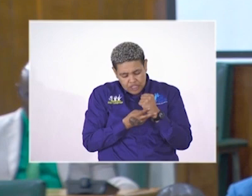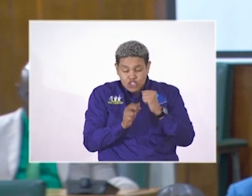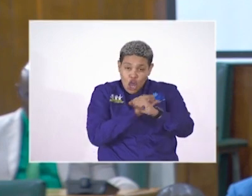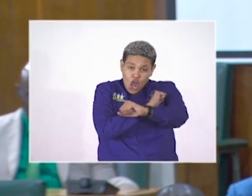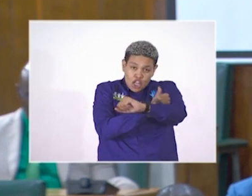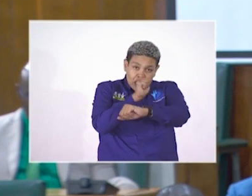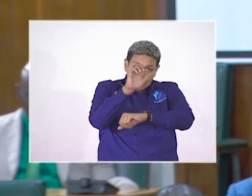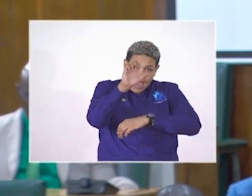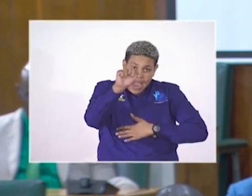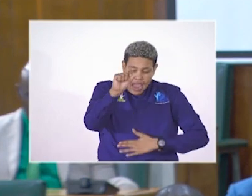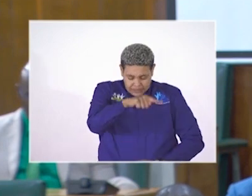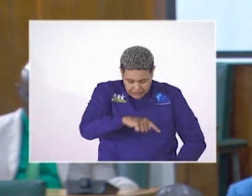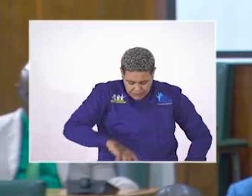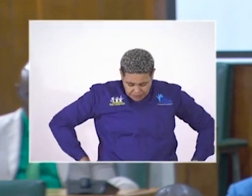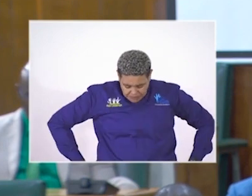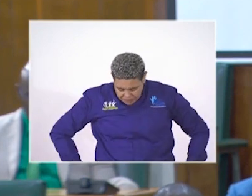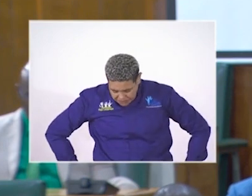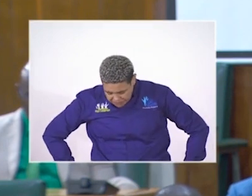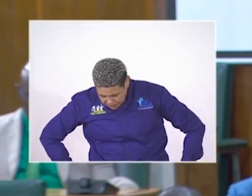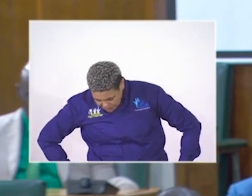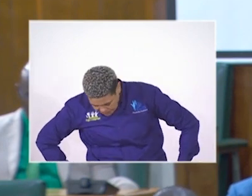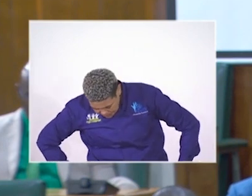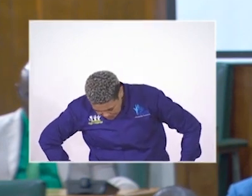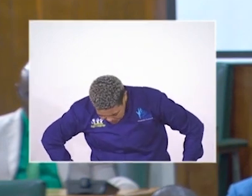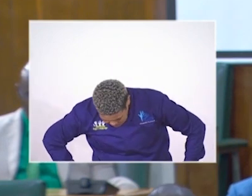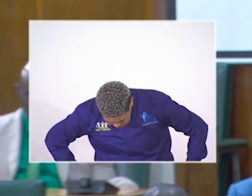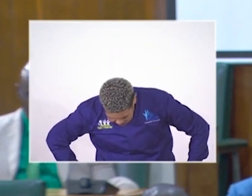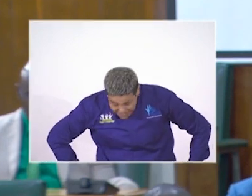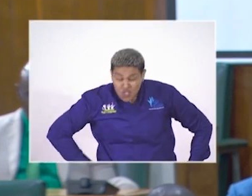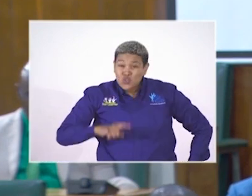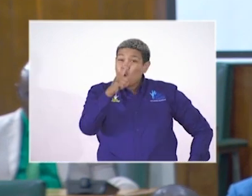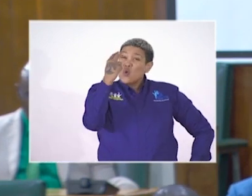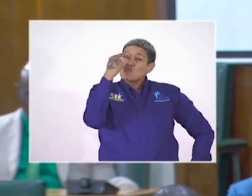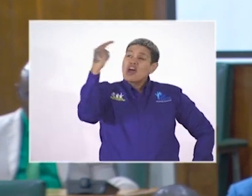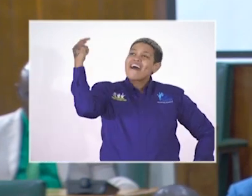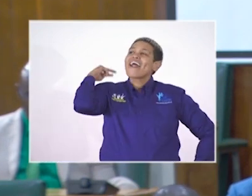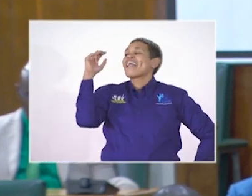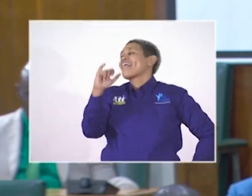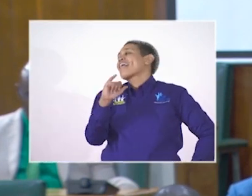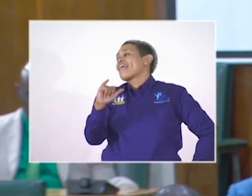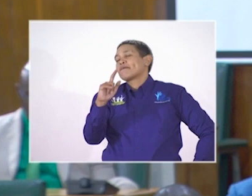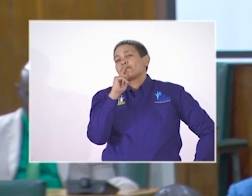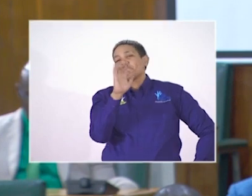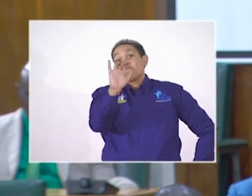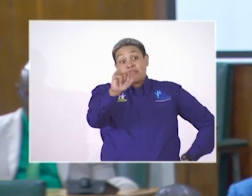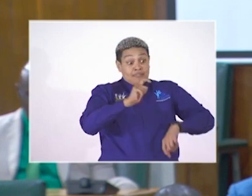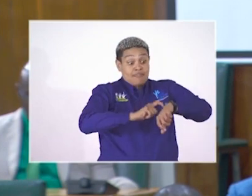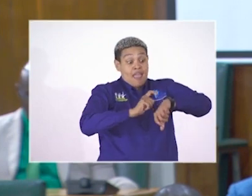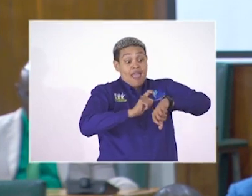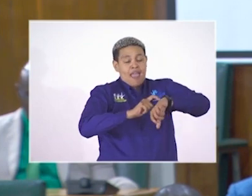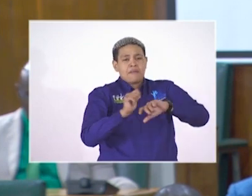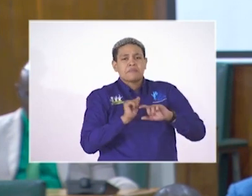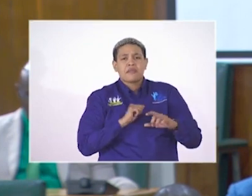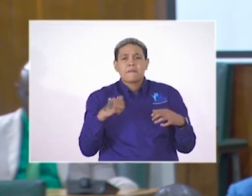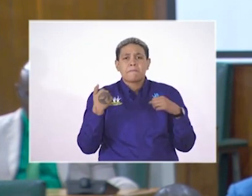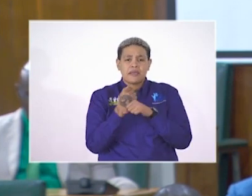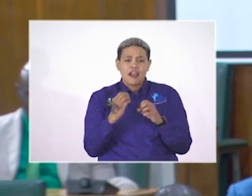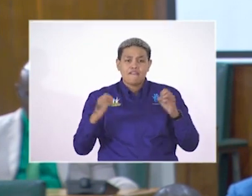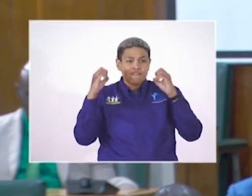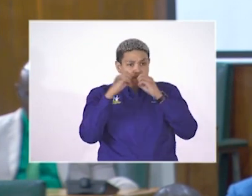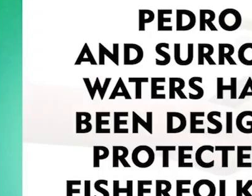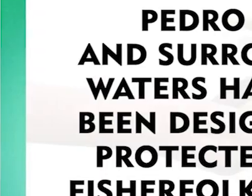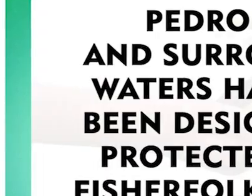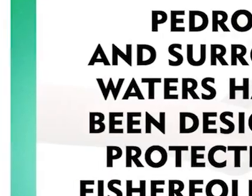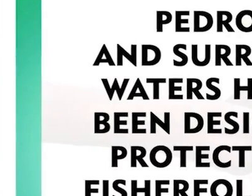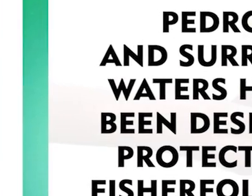Act. Madam Speaker, you would recall that at that time, I made a further commitment